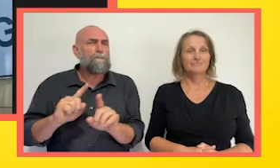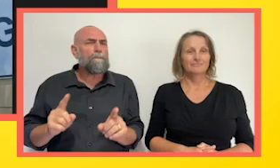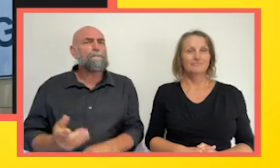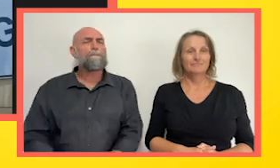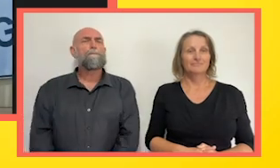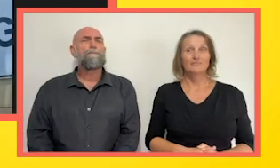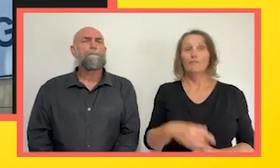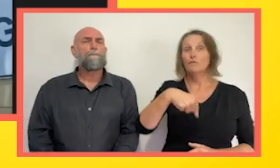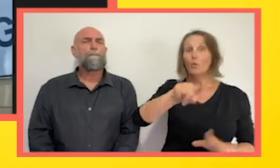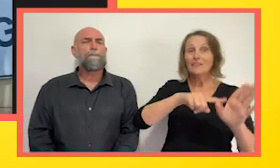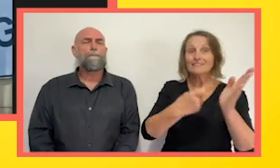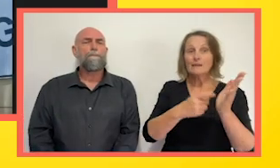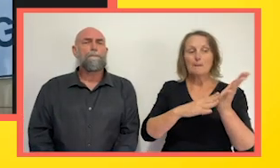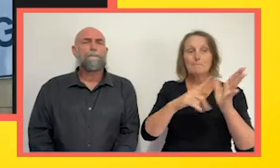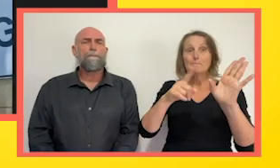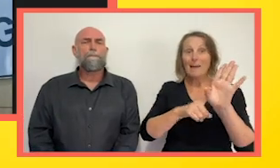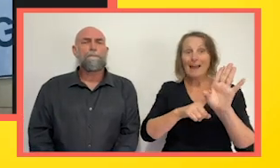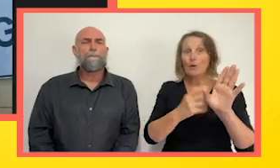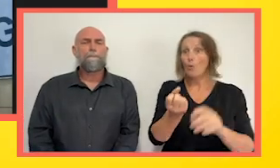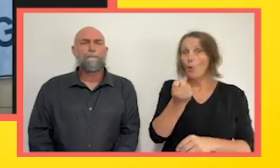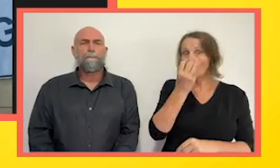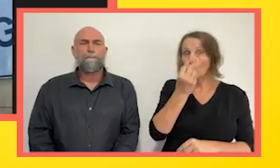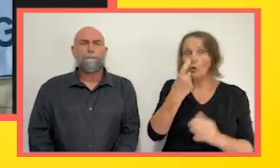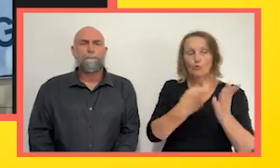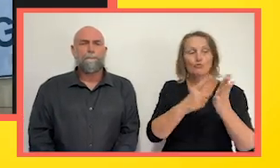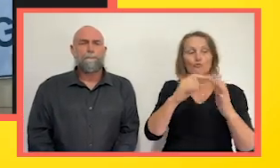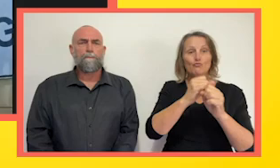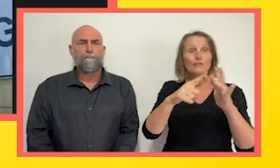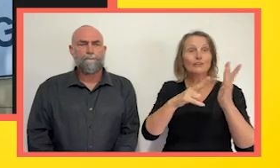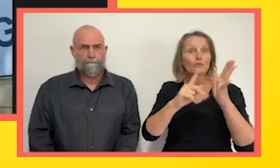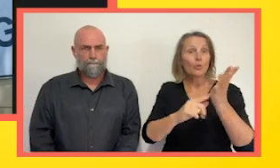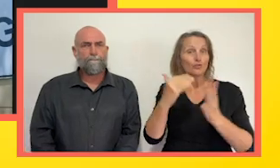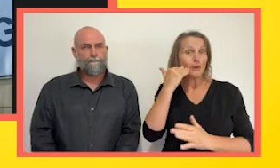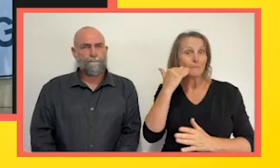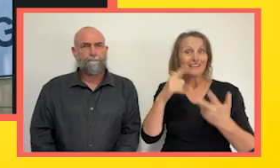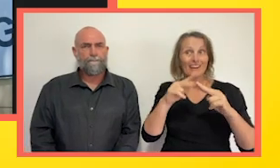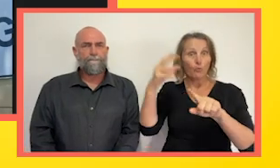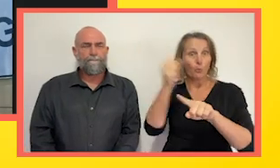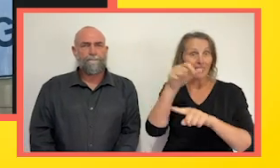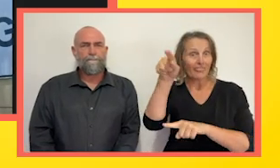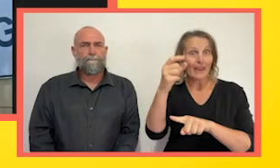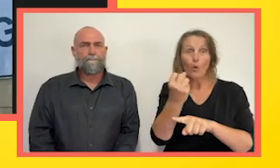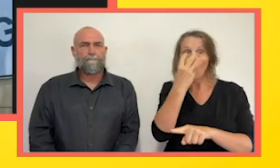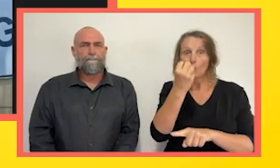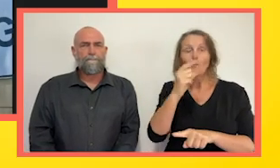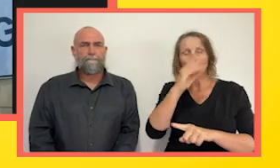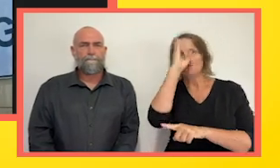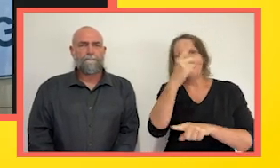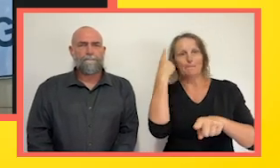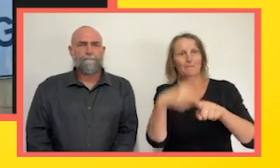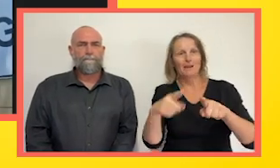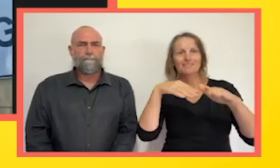regional championships in May over in Hong Kong. So if we can go there and win that event, we'll get direct qualification to Paris.